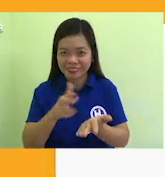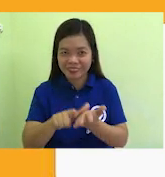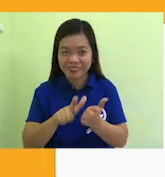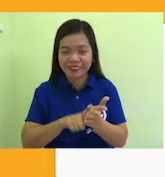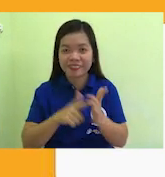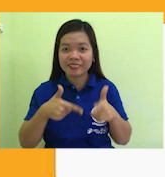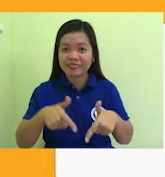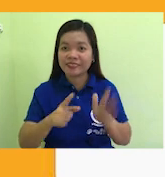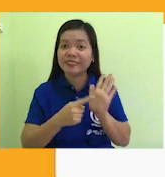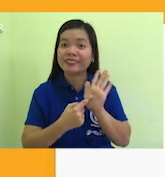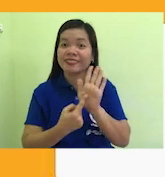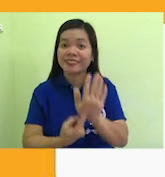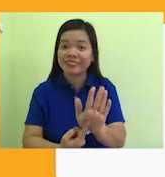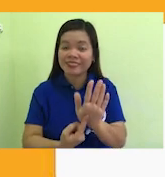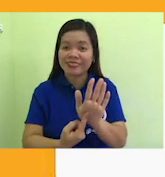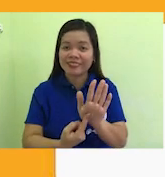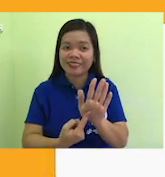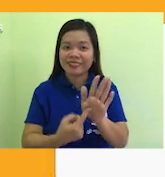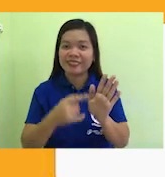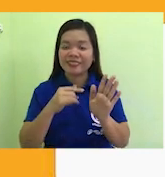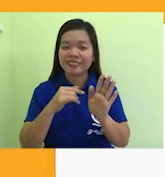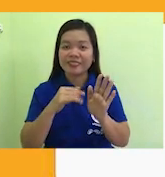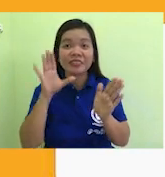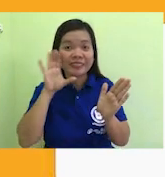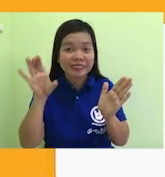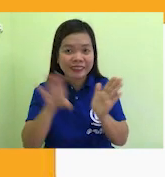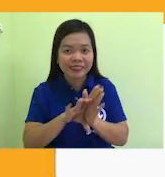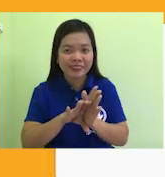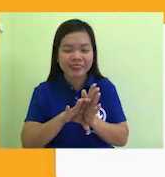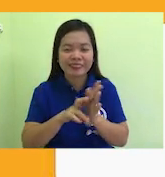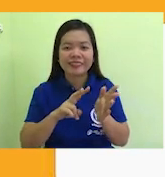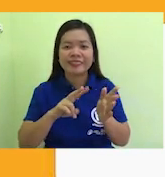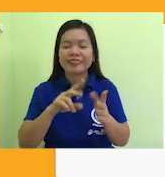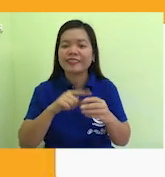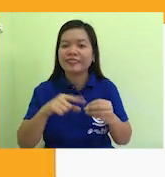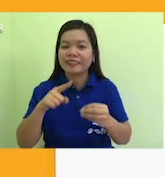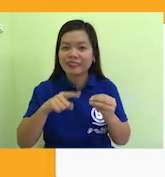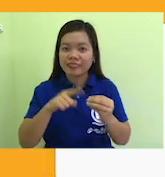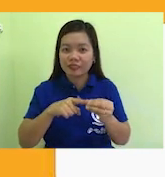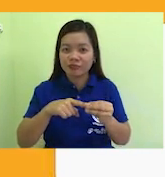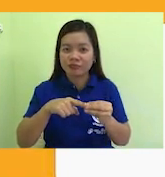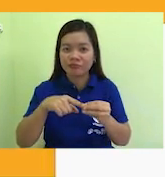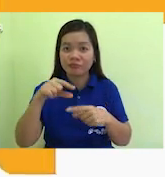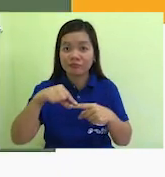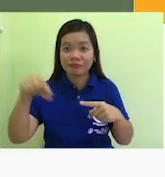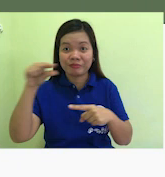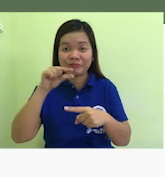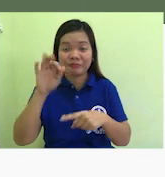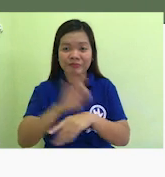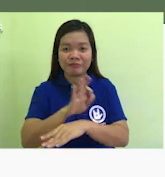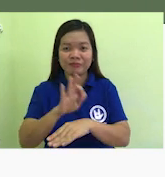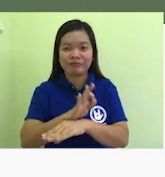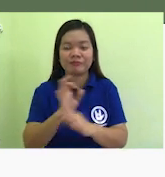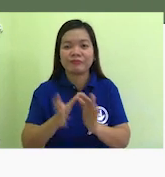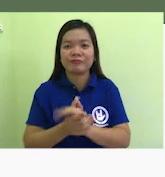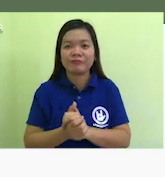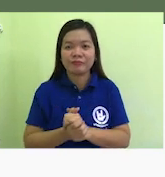lesson, let me show you some images that depict quadratic functions.